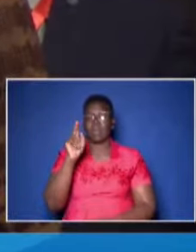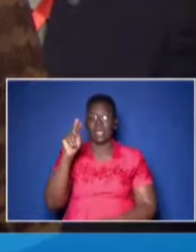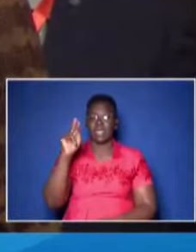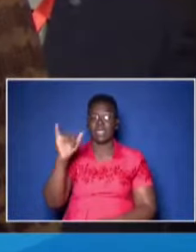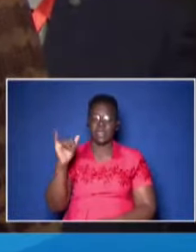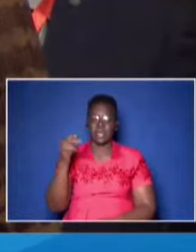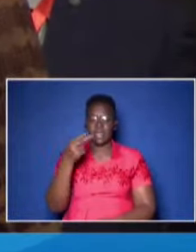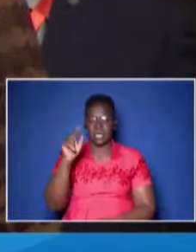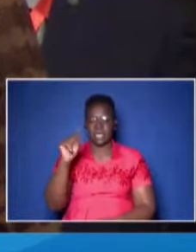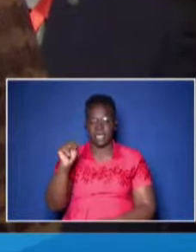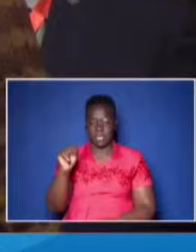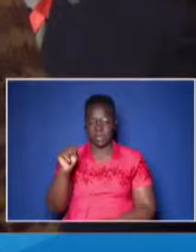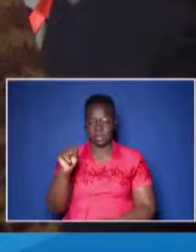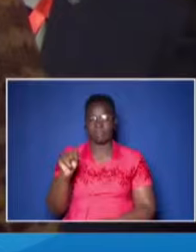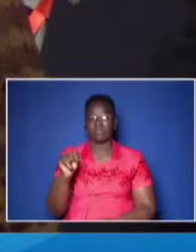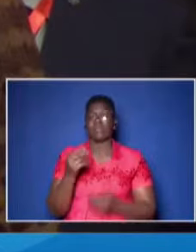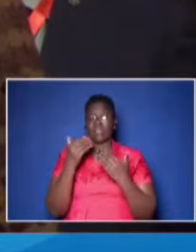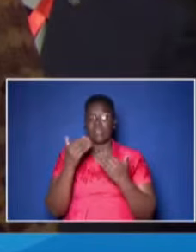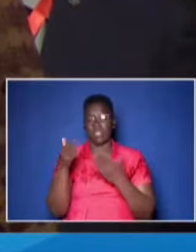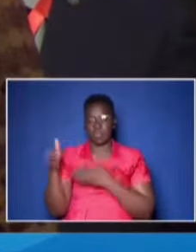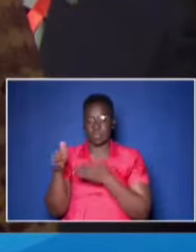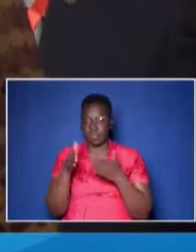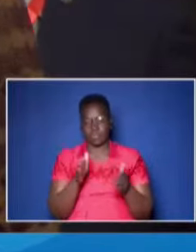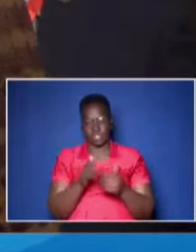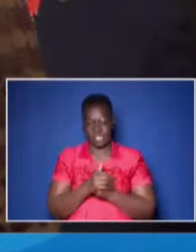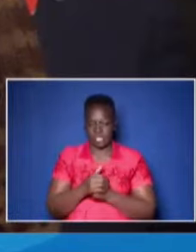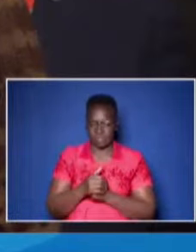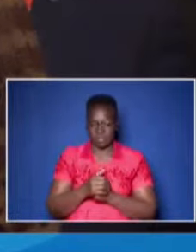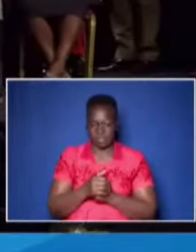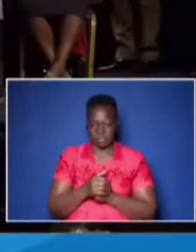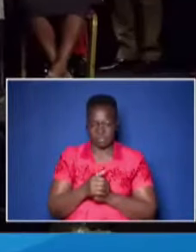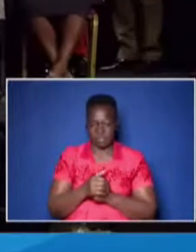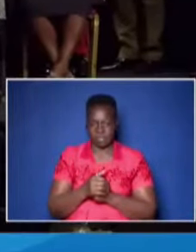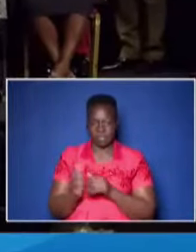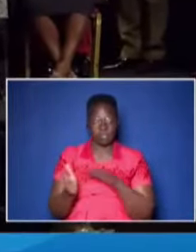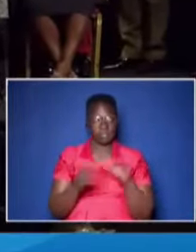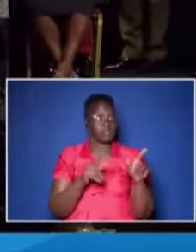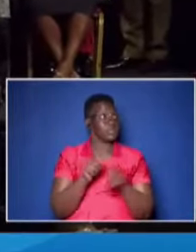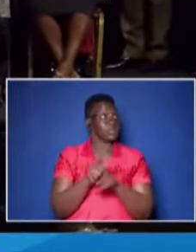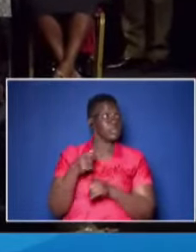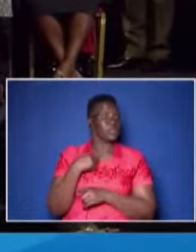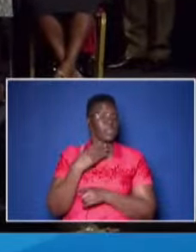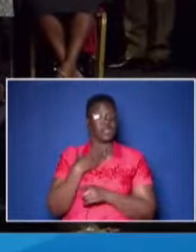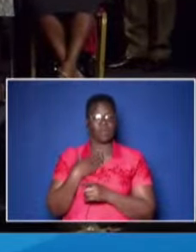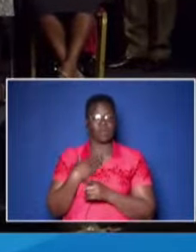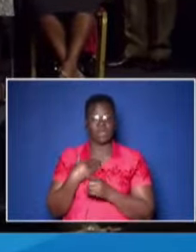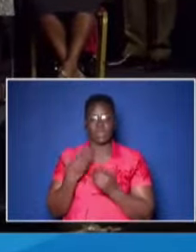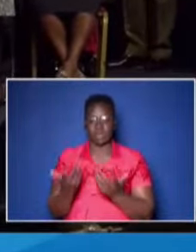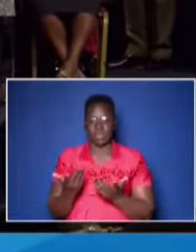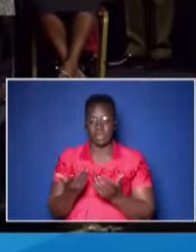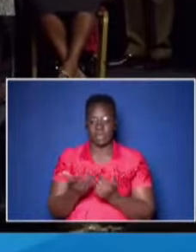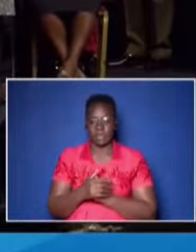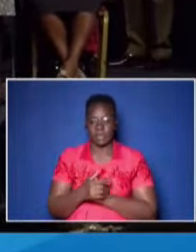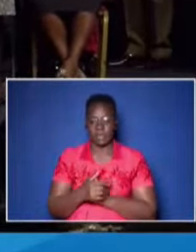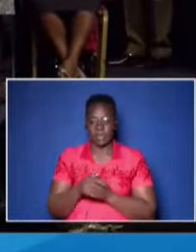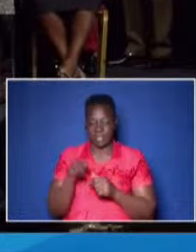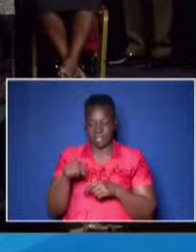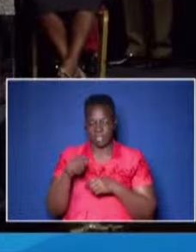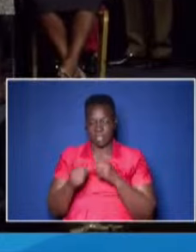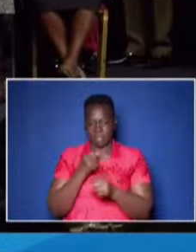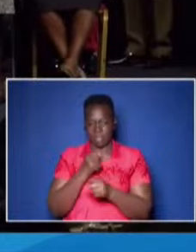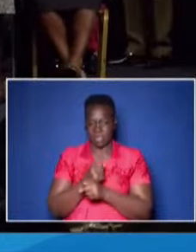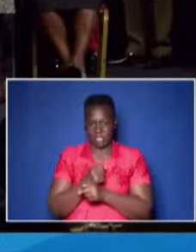course than you for the opportunity what I want to do I want to go this